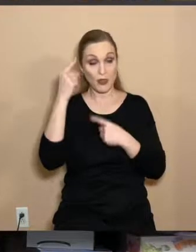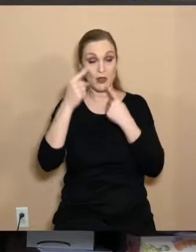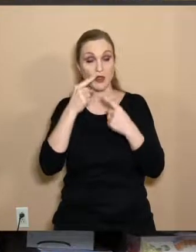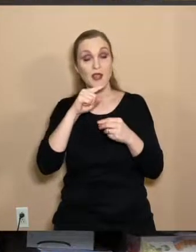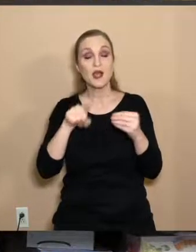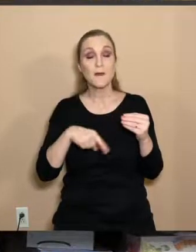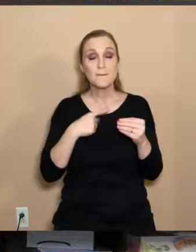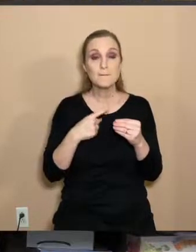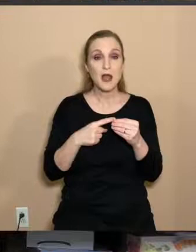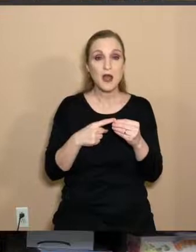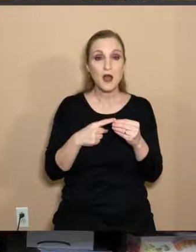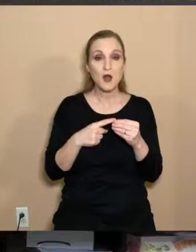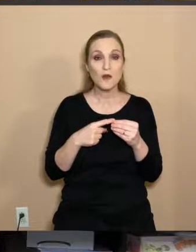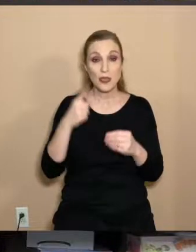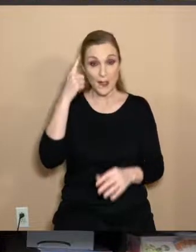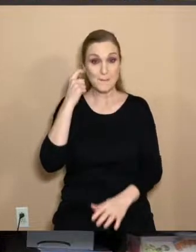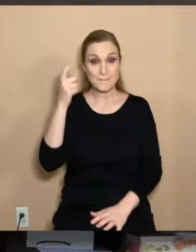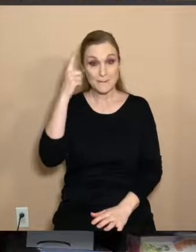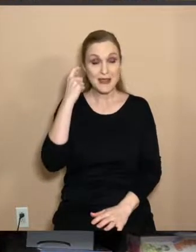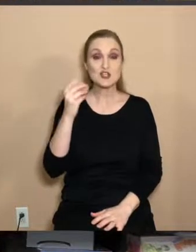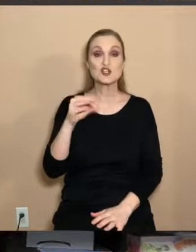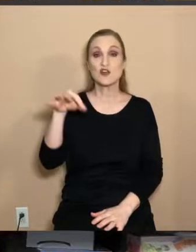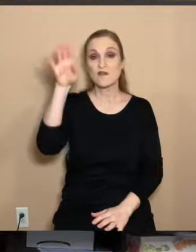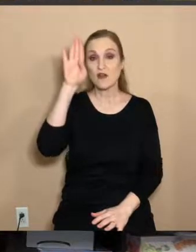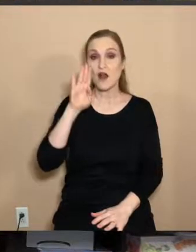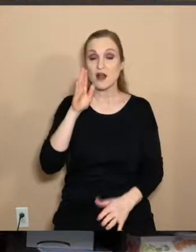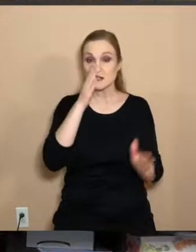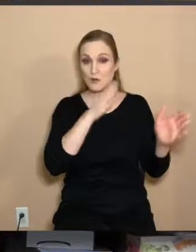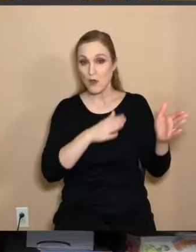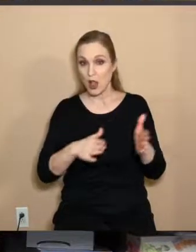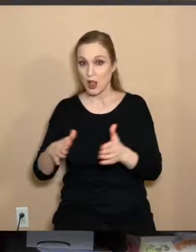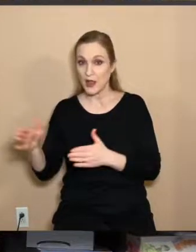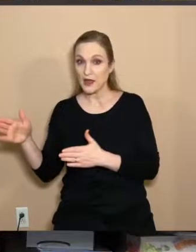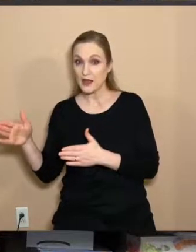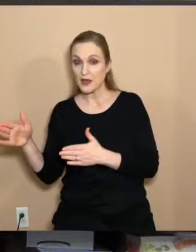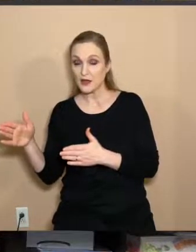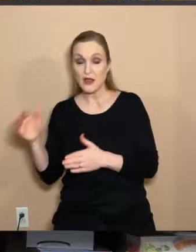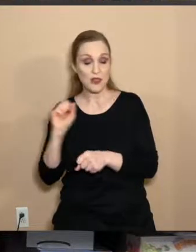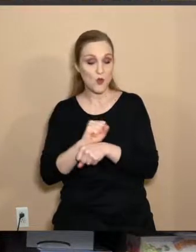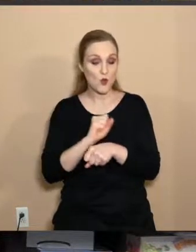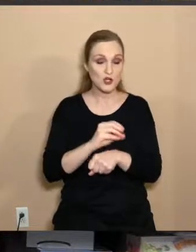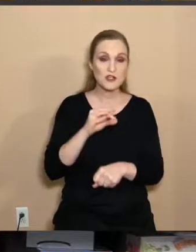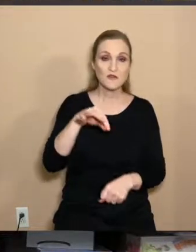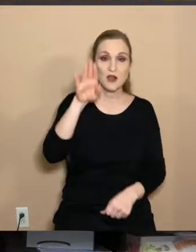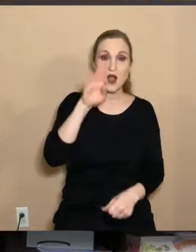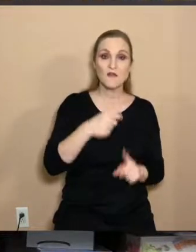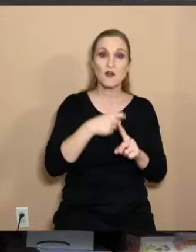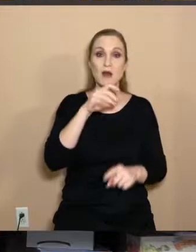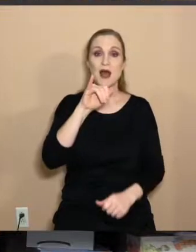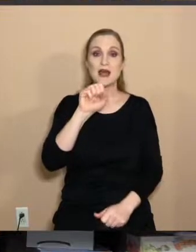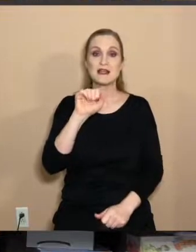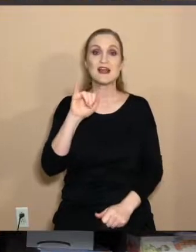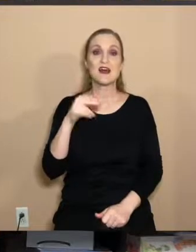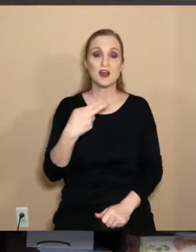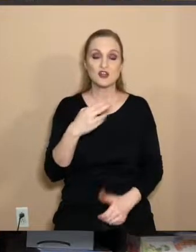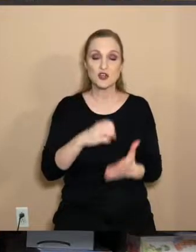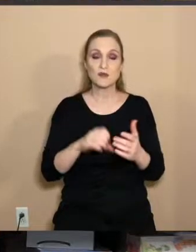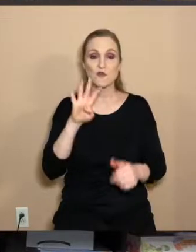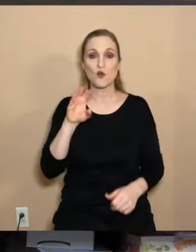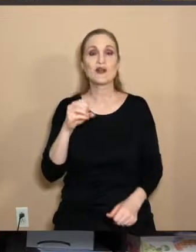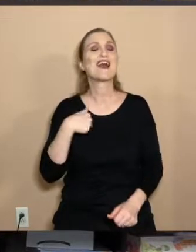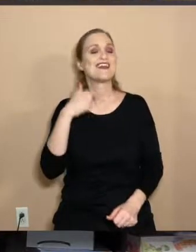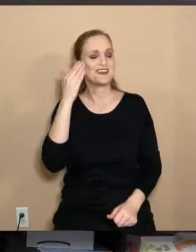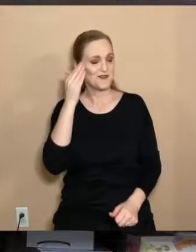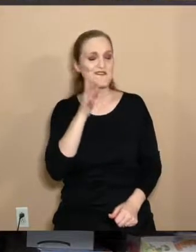about the mysteries of God's plan, the mysteries of the workings of God. From Isaiah chapter 40, I know I've referenced